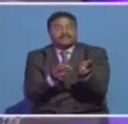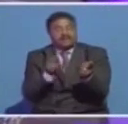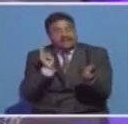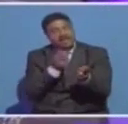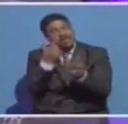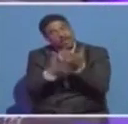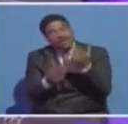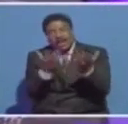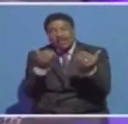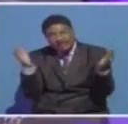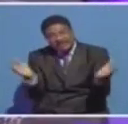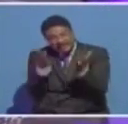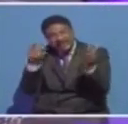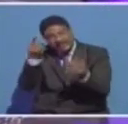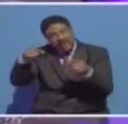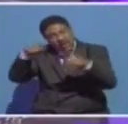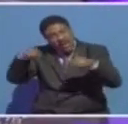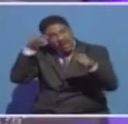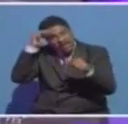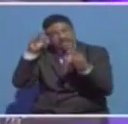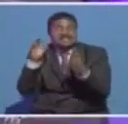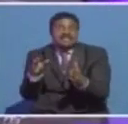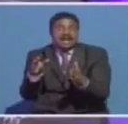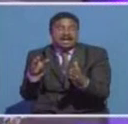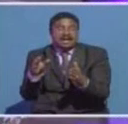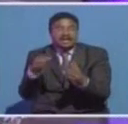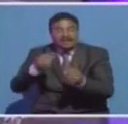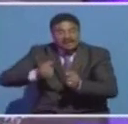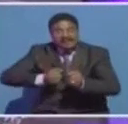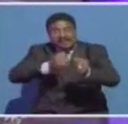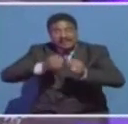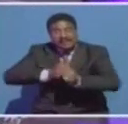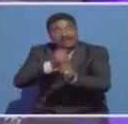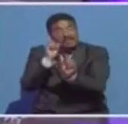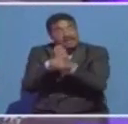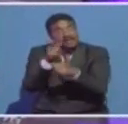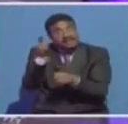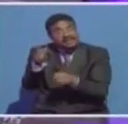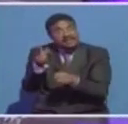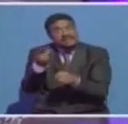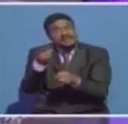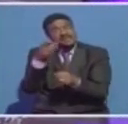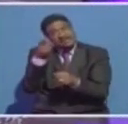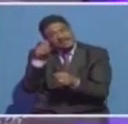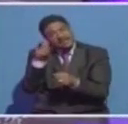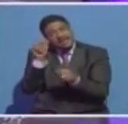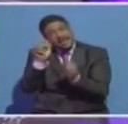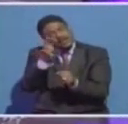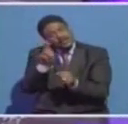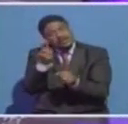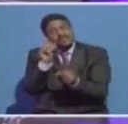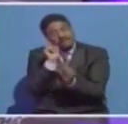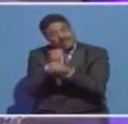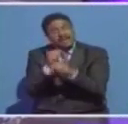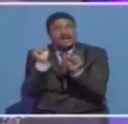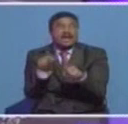encourage the local industry through the timber production of banana boats. Those are useful